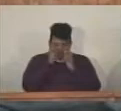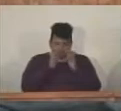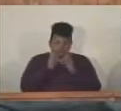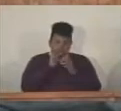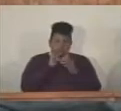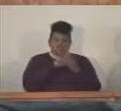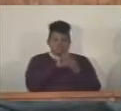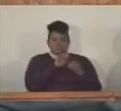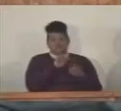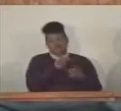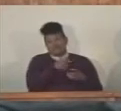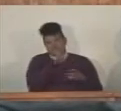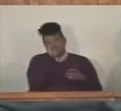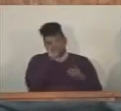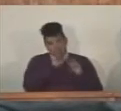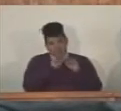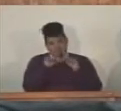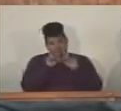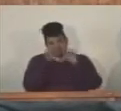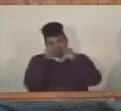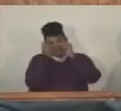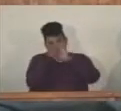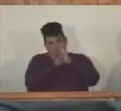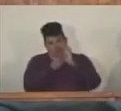been compensated.